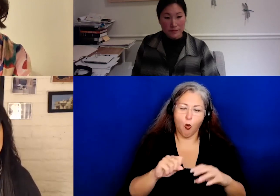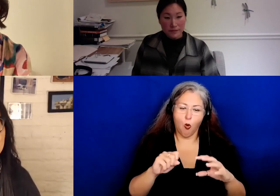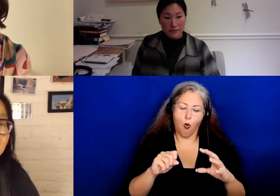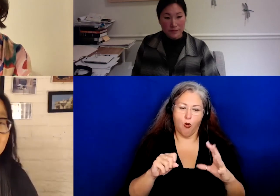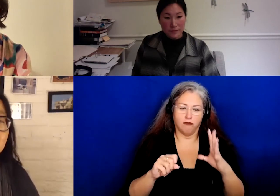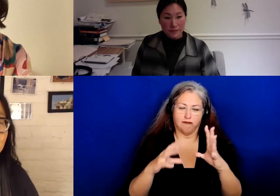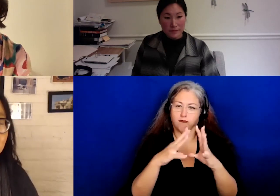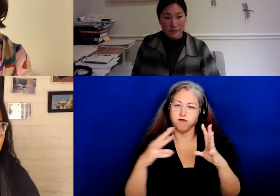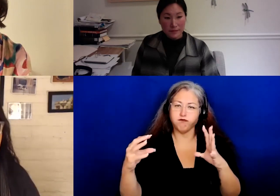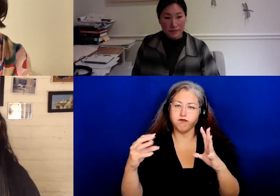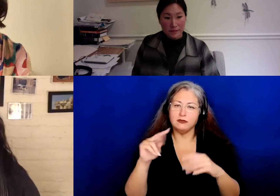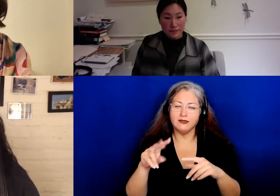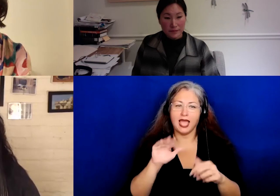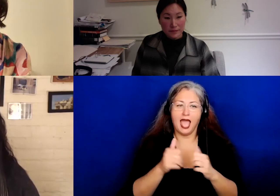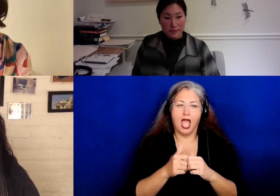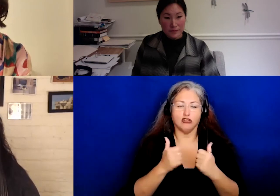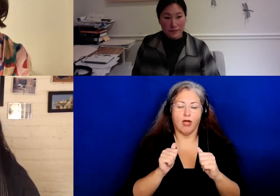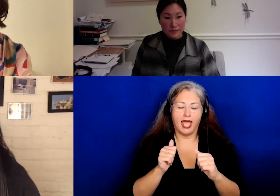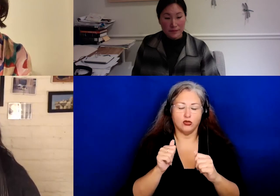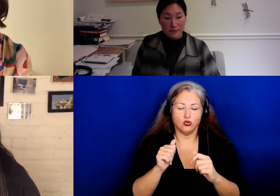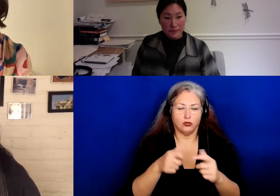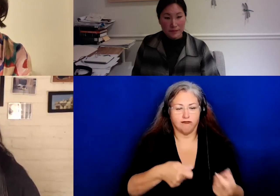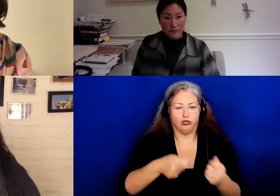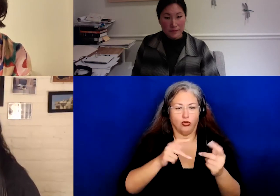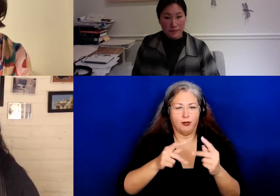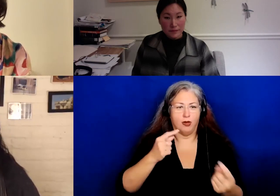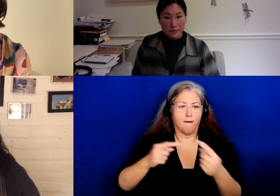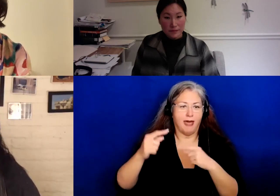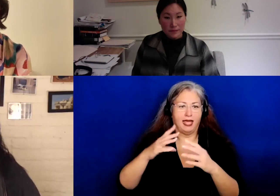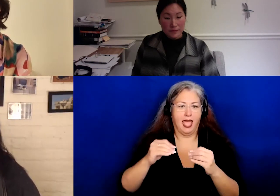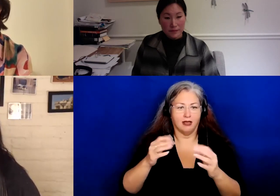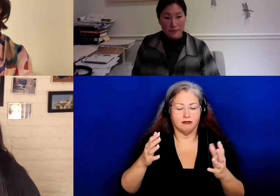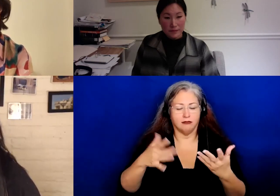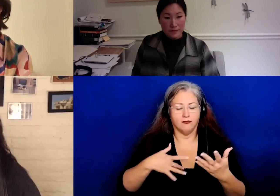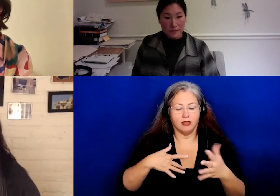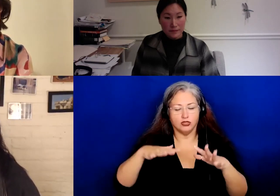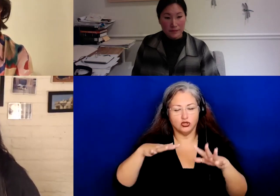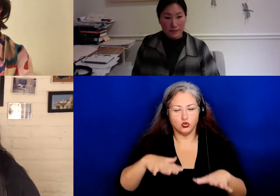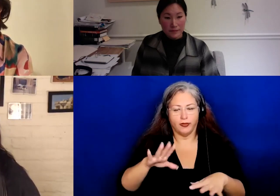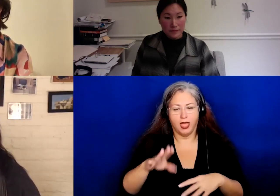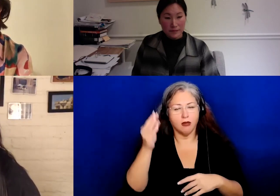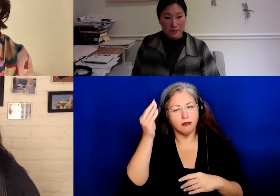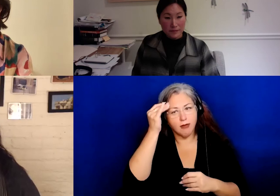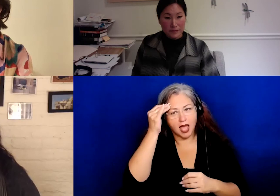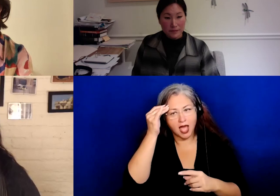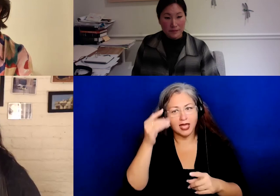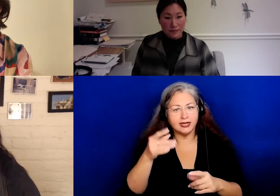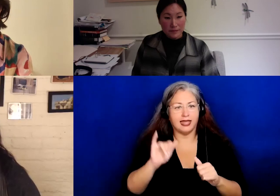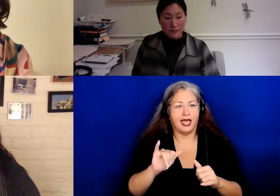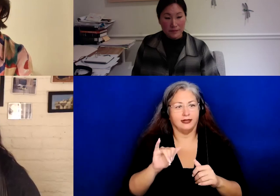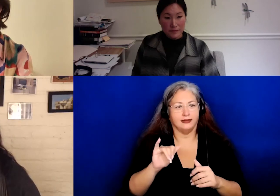used to, as a way to sort of resuscitate and soothe the mind that has kind of